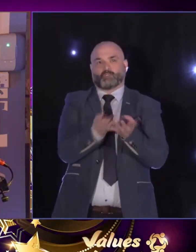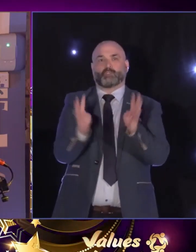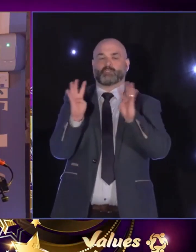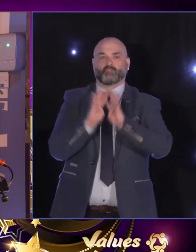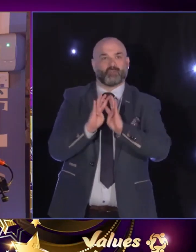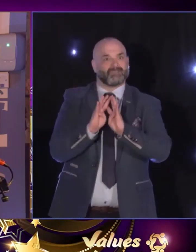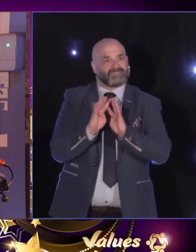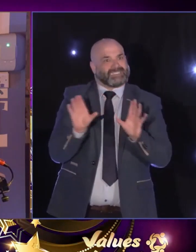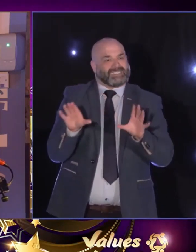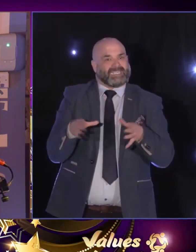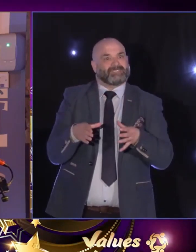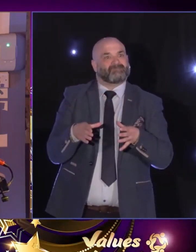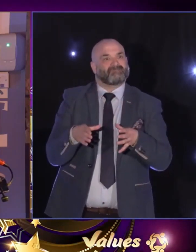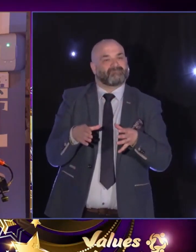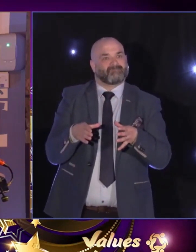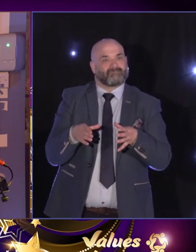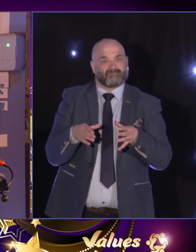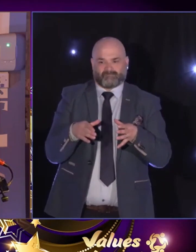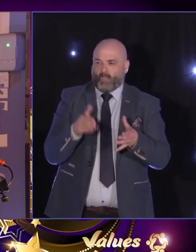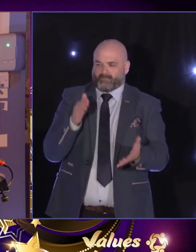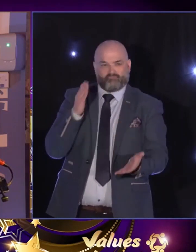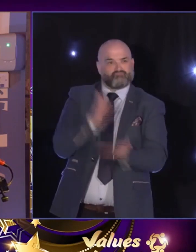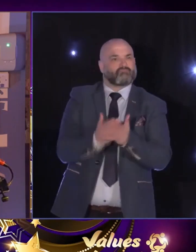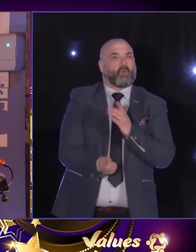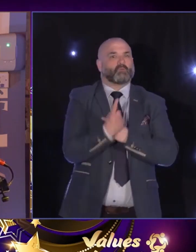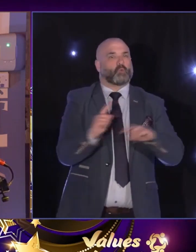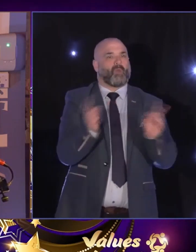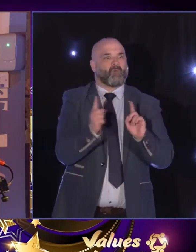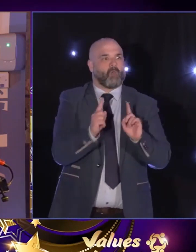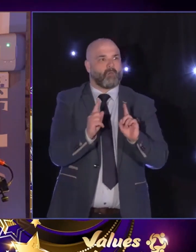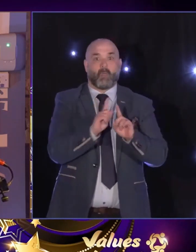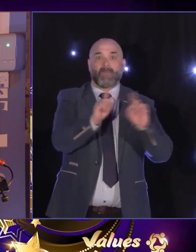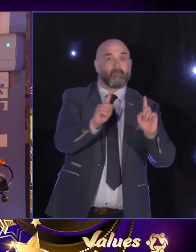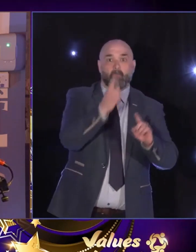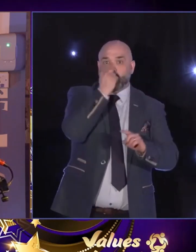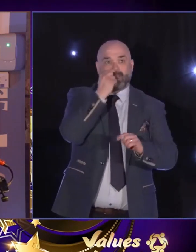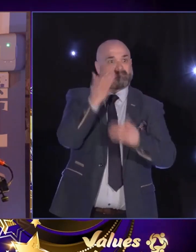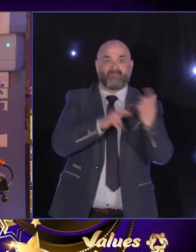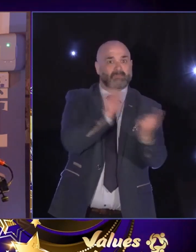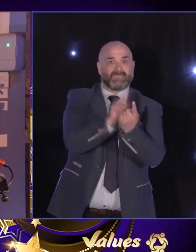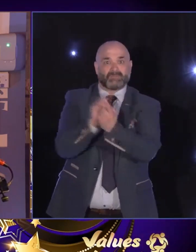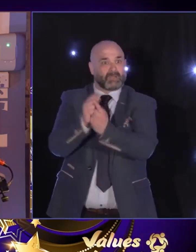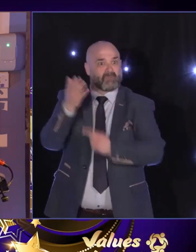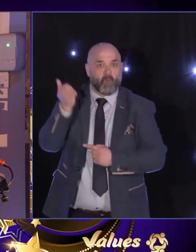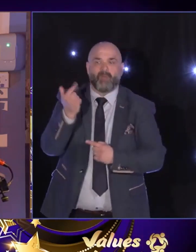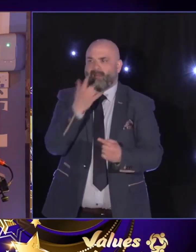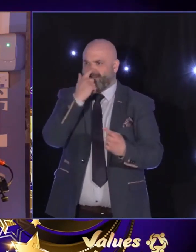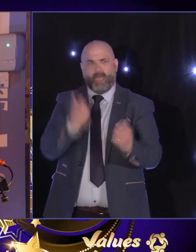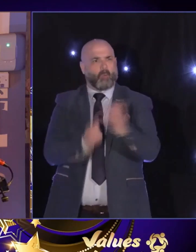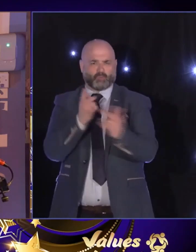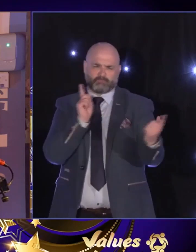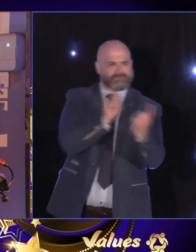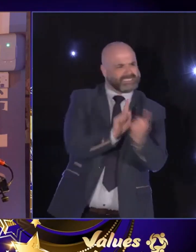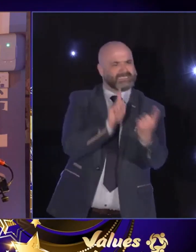BSMHFT. And it's a real chance to meet those that we wouldn't normally have a chance to meet. And I hope that you've made connection with people that maybe you haven't seen